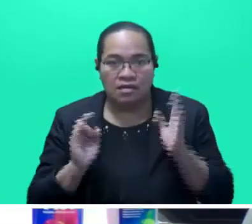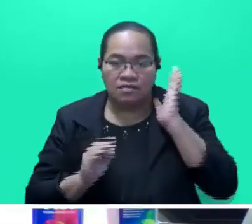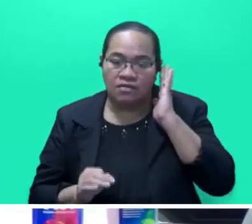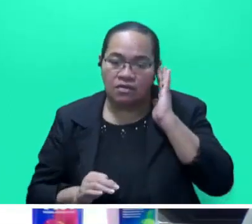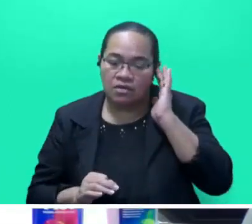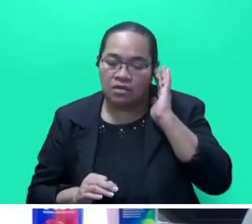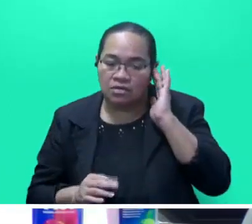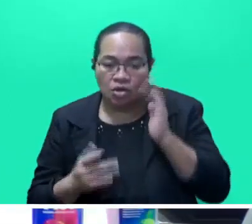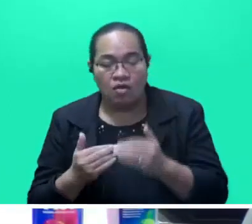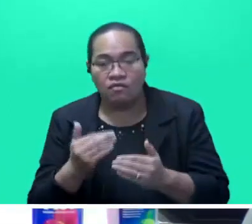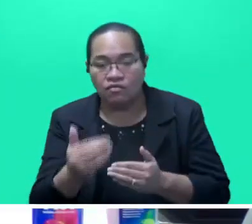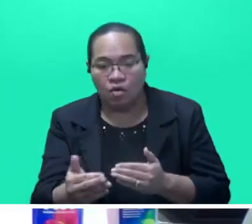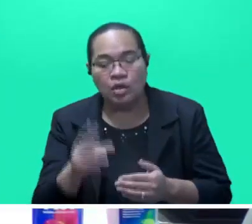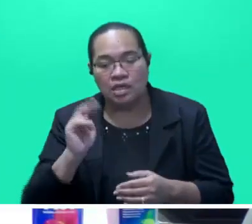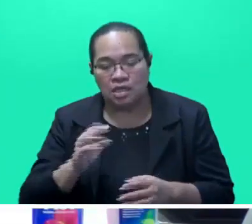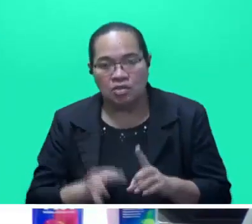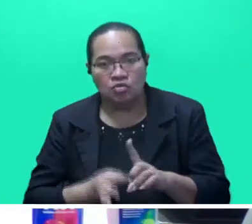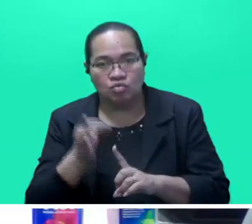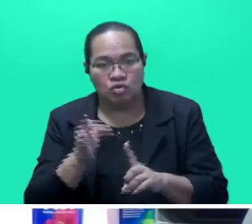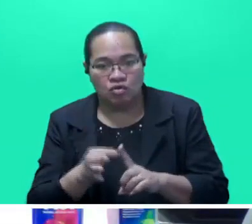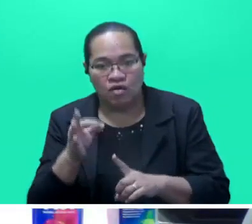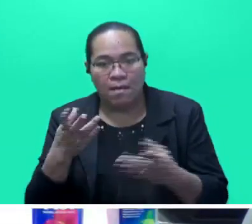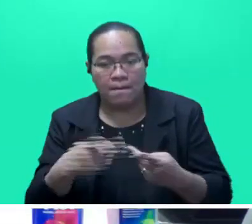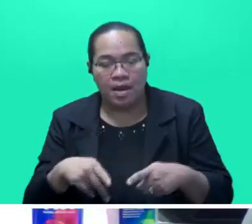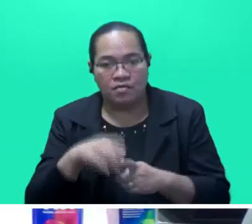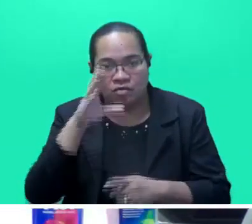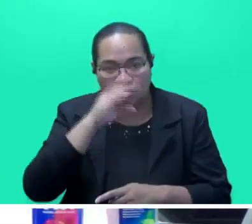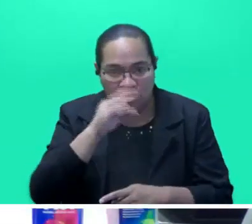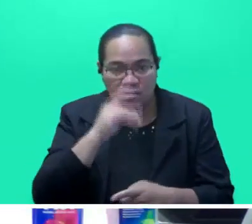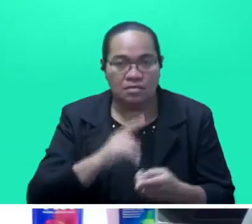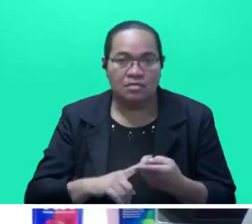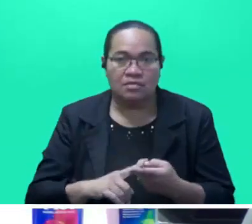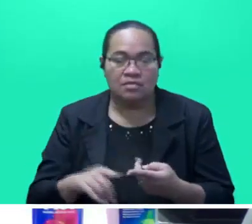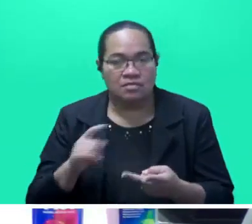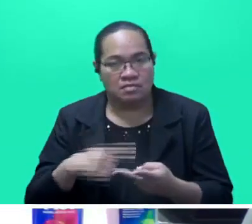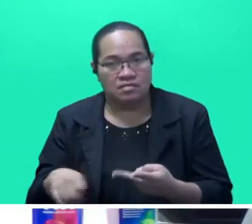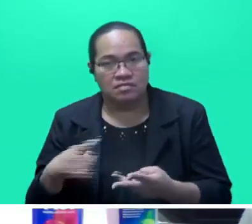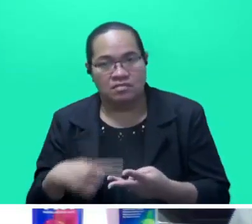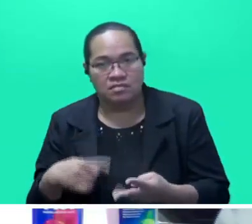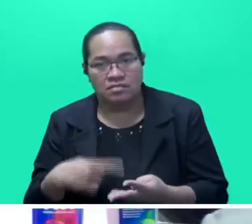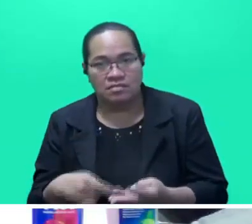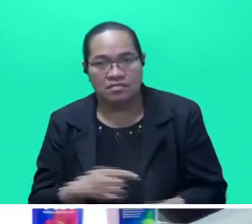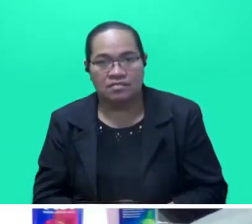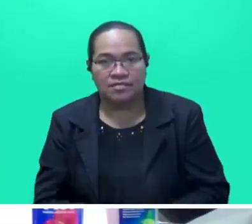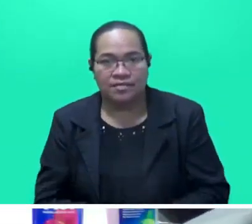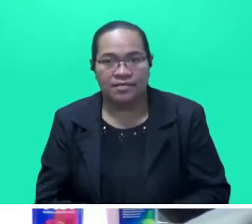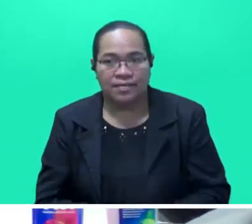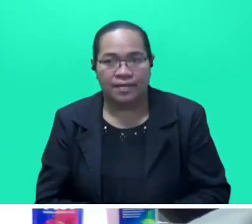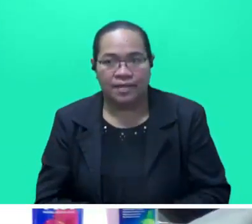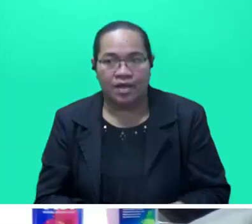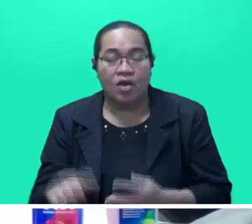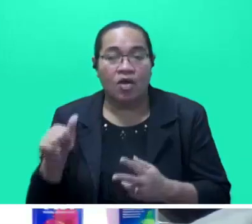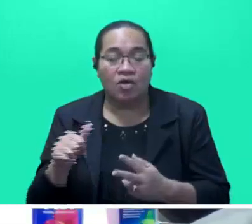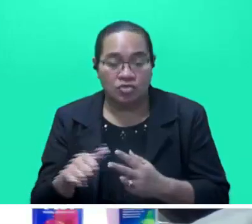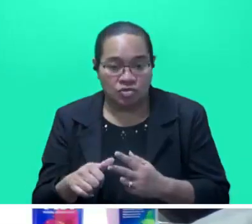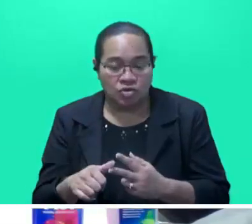this will include upgrading of corrections officers' accommodation and so forth. Mr. Speaker, sir, it's also envisaged that